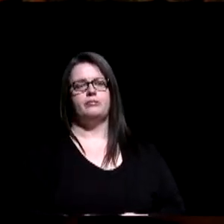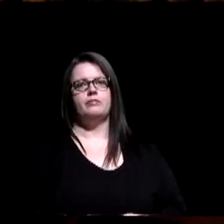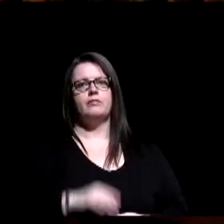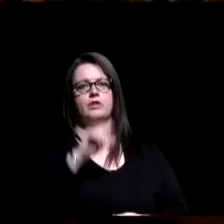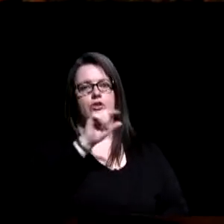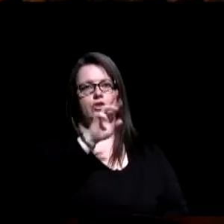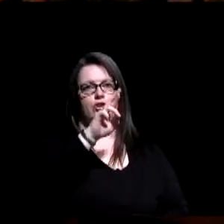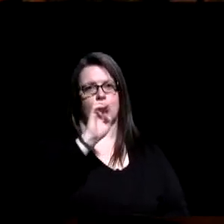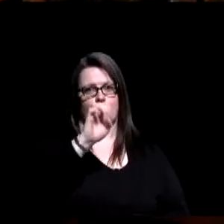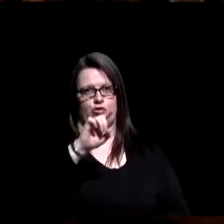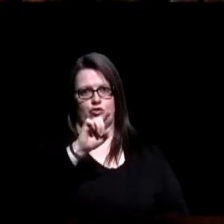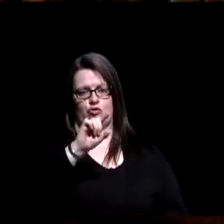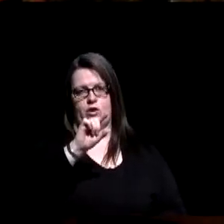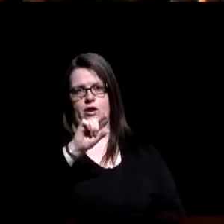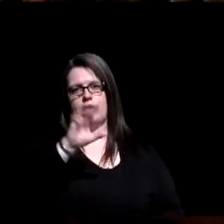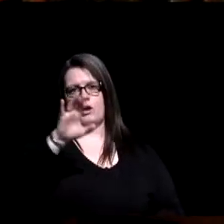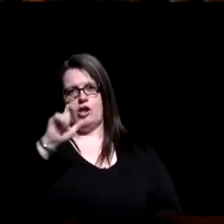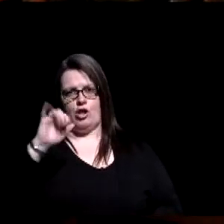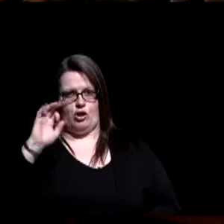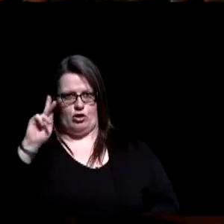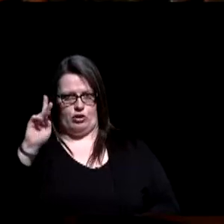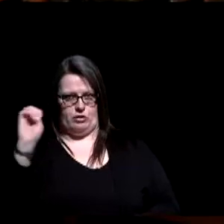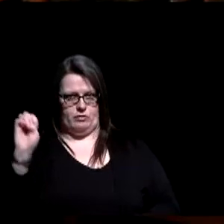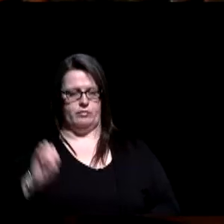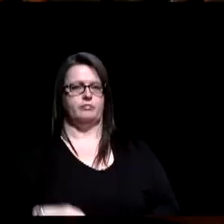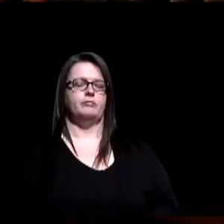Greg Clark.